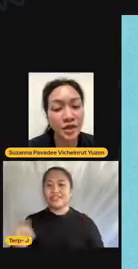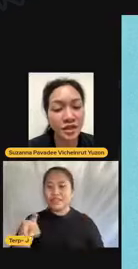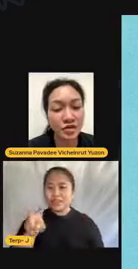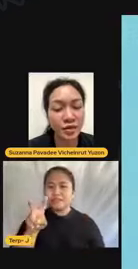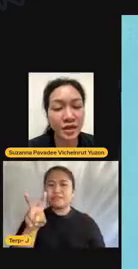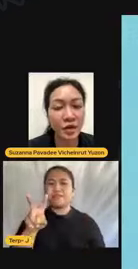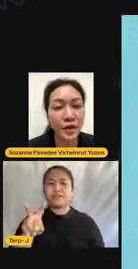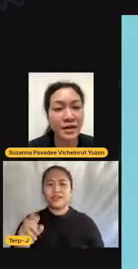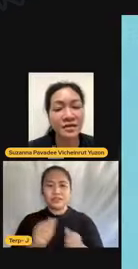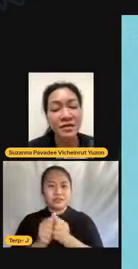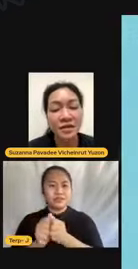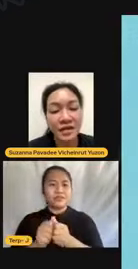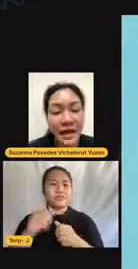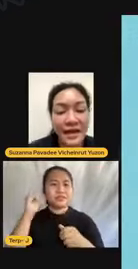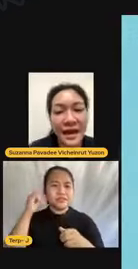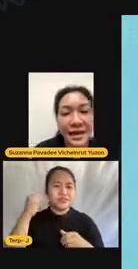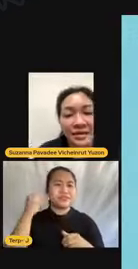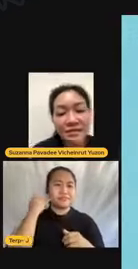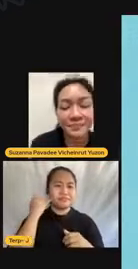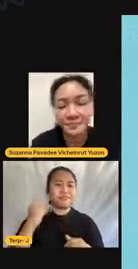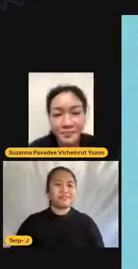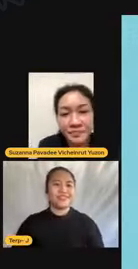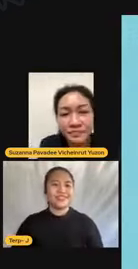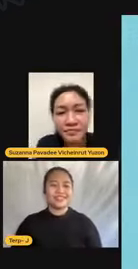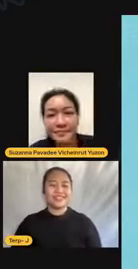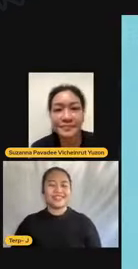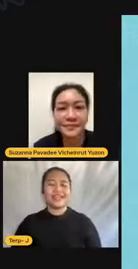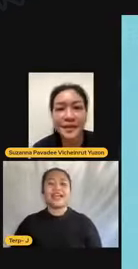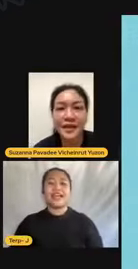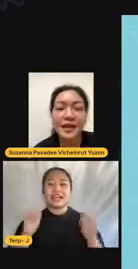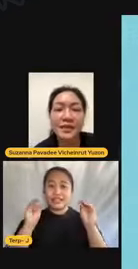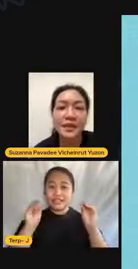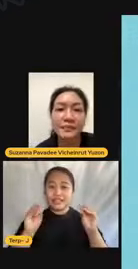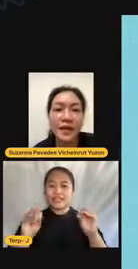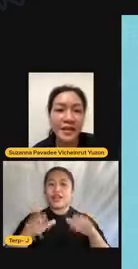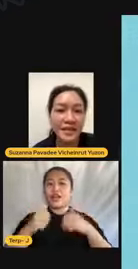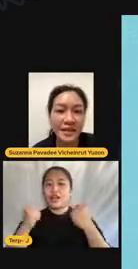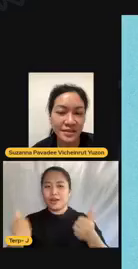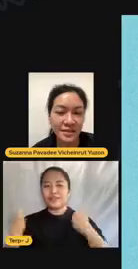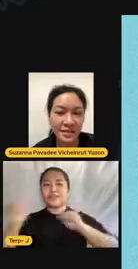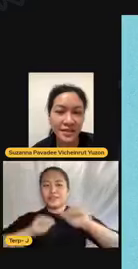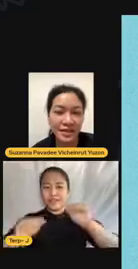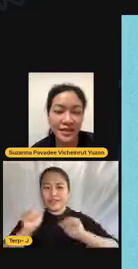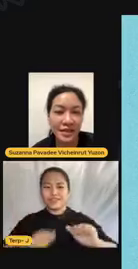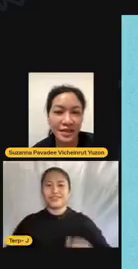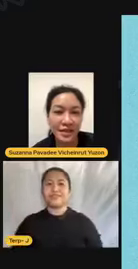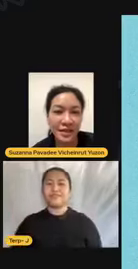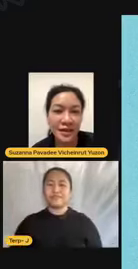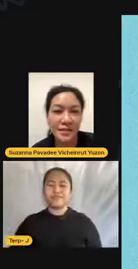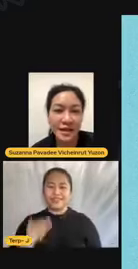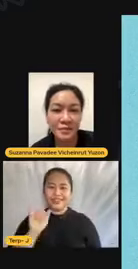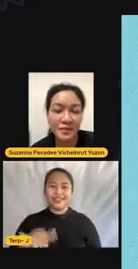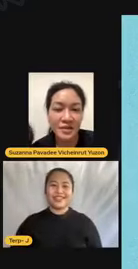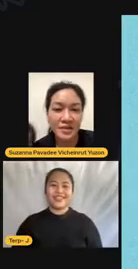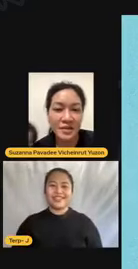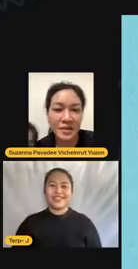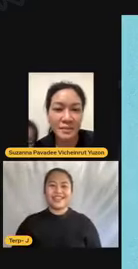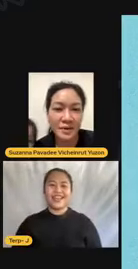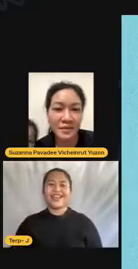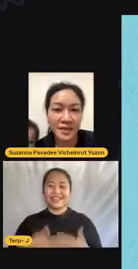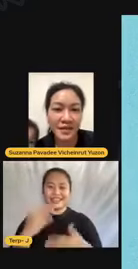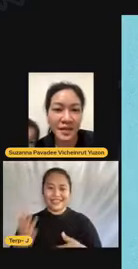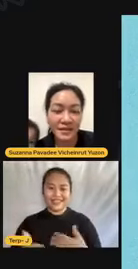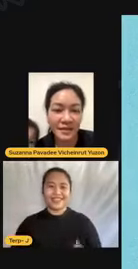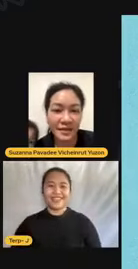in situations where they know how to act. And I think that's the next slide, please. I